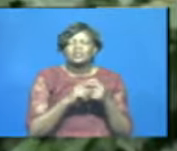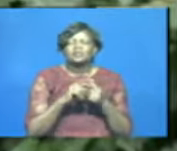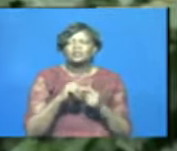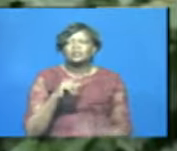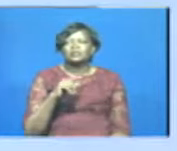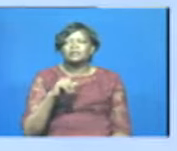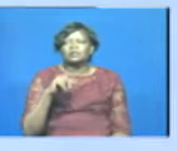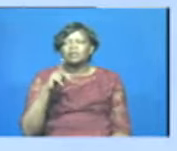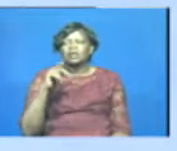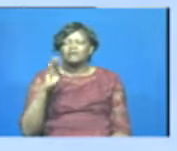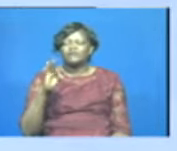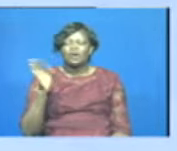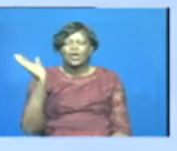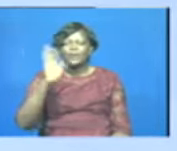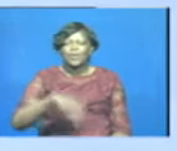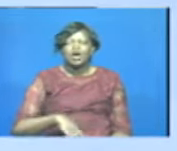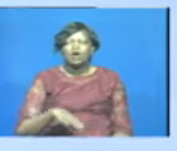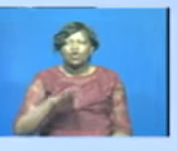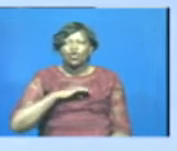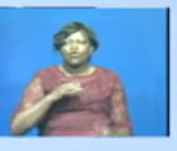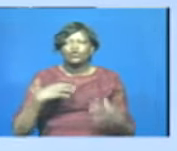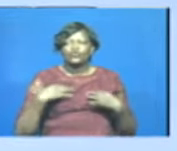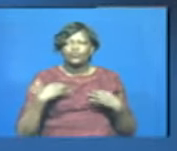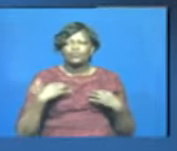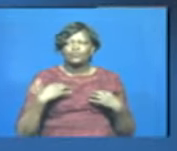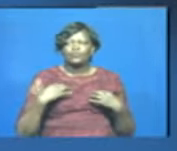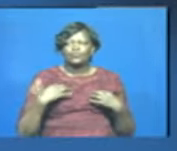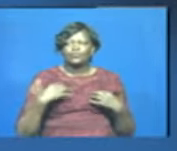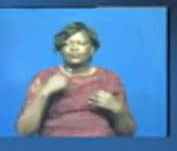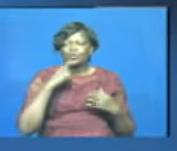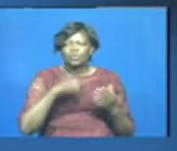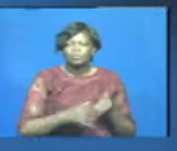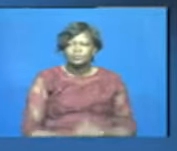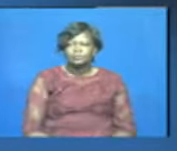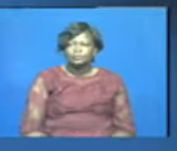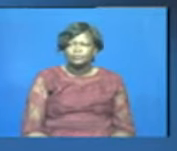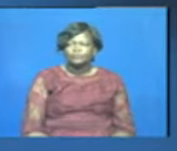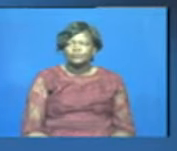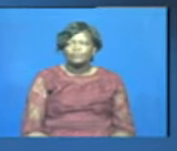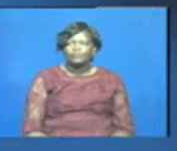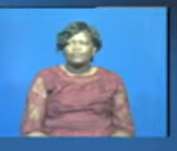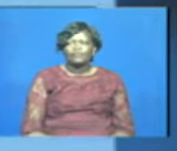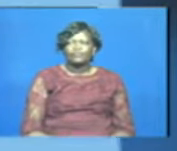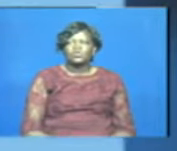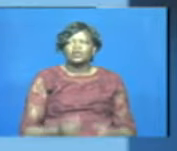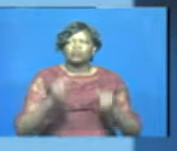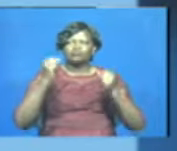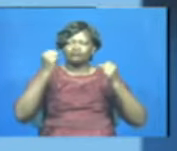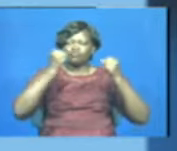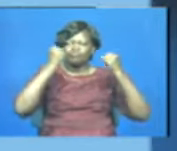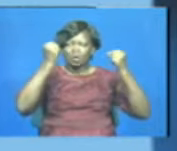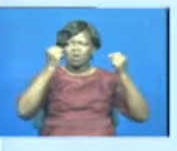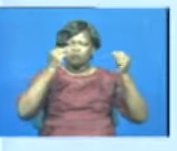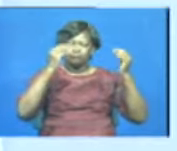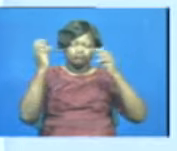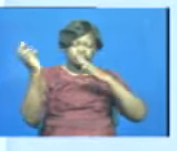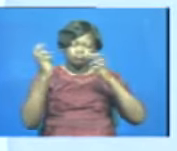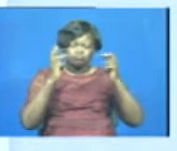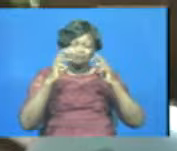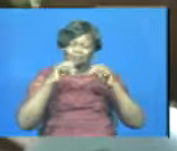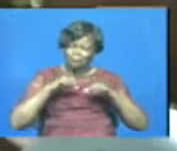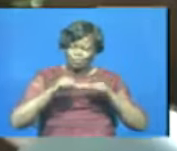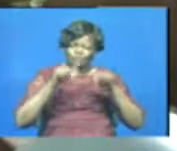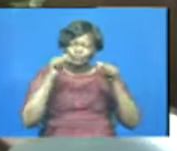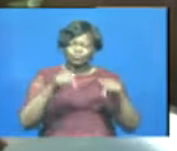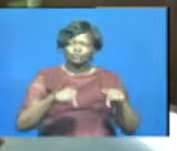own uniform. Gichuhi's slogan pick of Imara Angani for the Kenya Air Force stands to date, as is